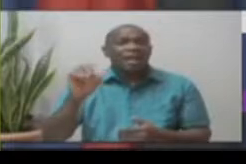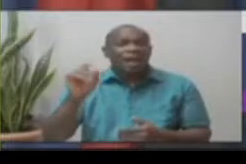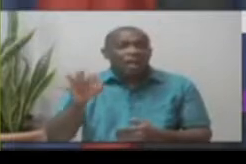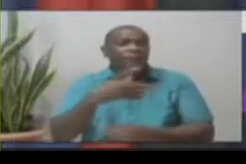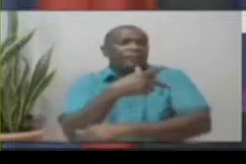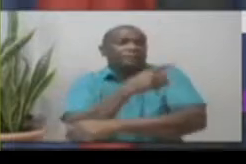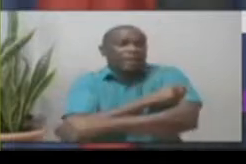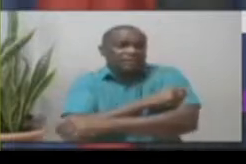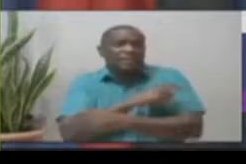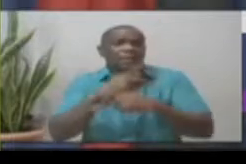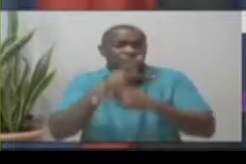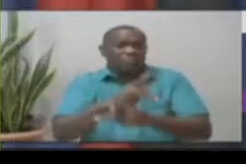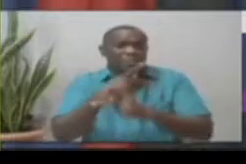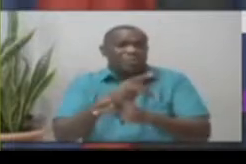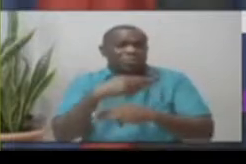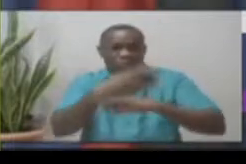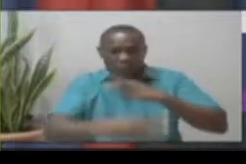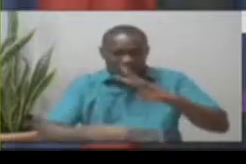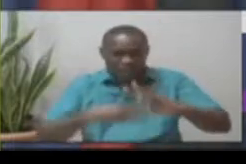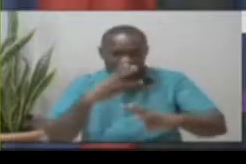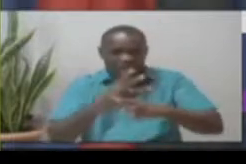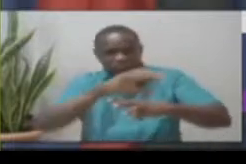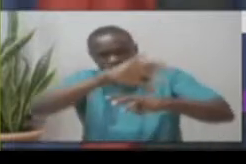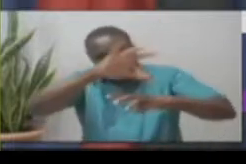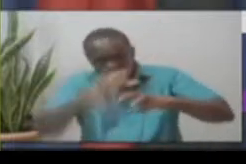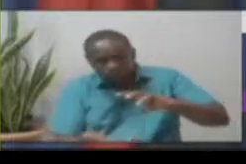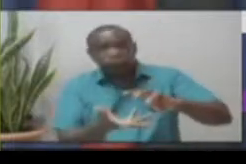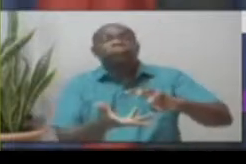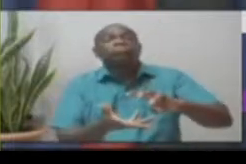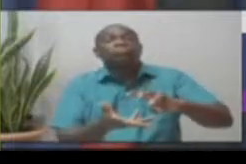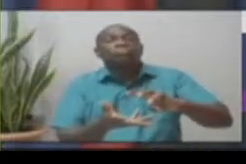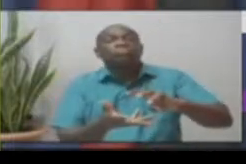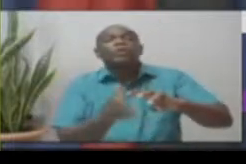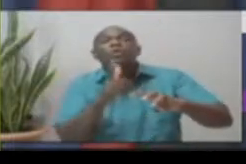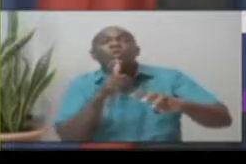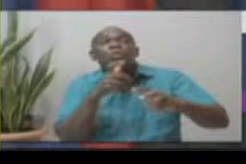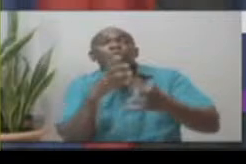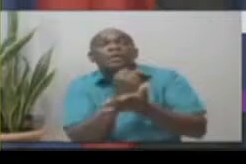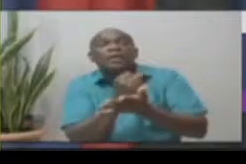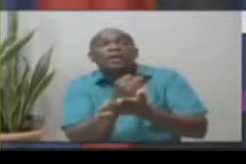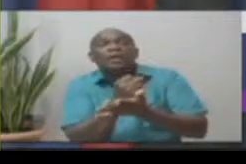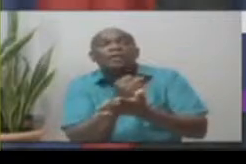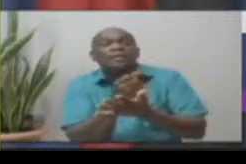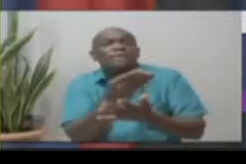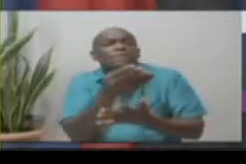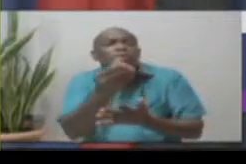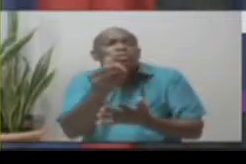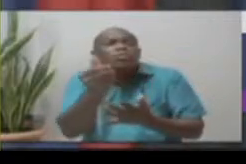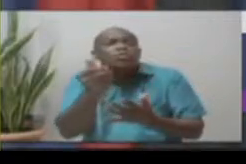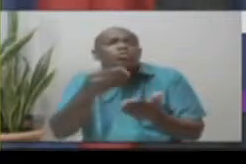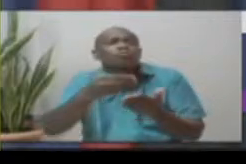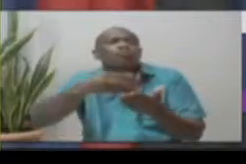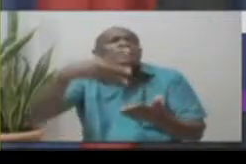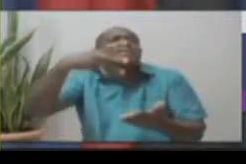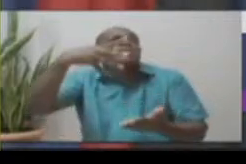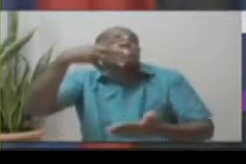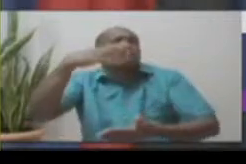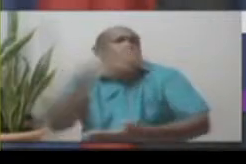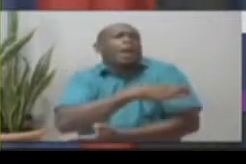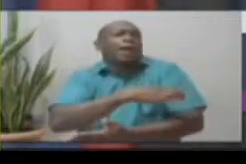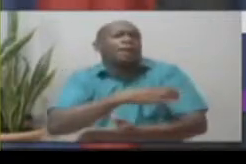70%, have gone to a handful of rich and powerful countries in the